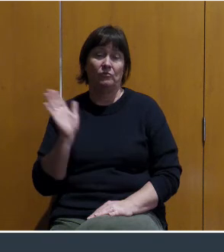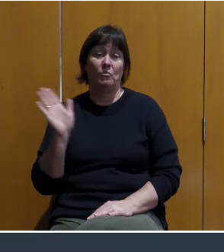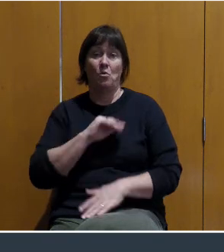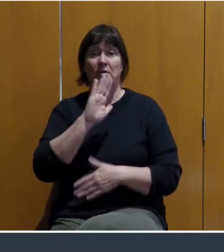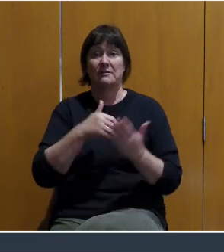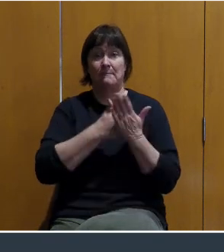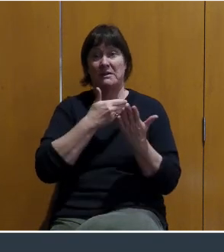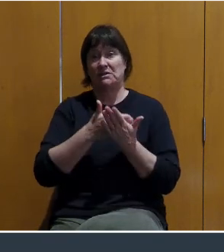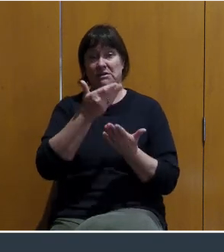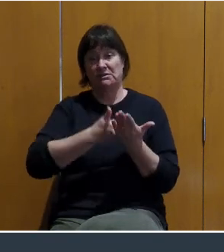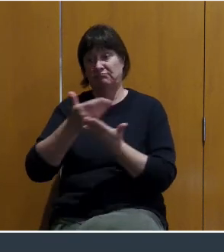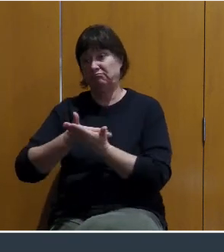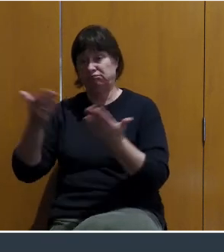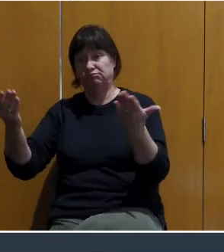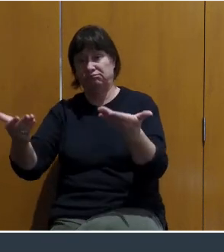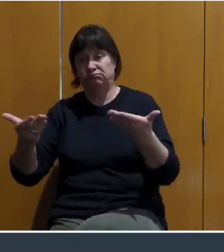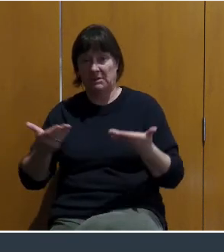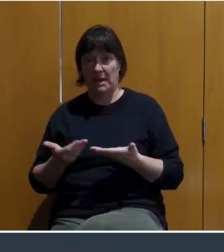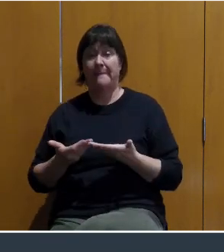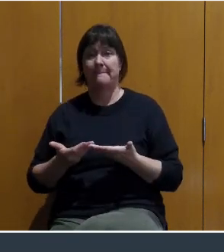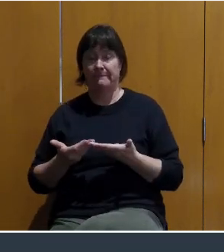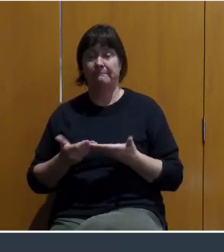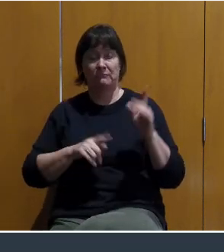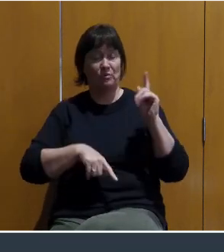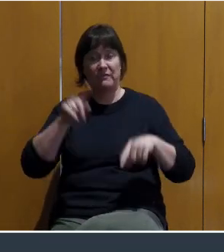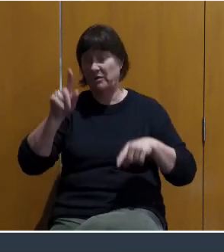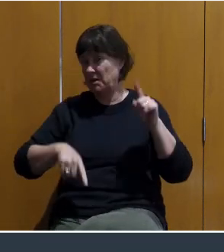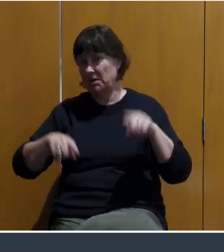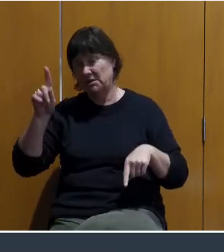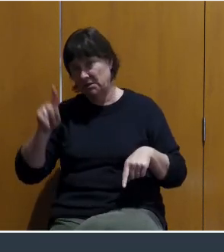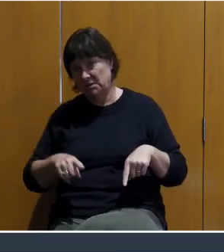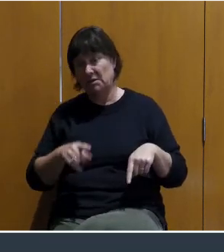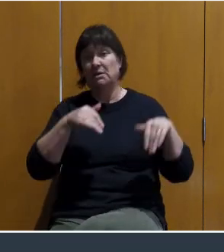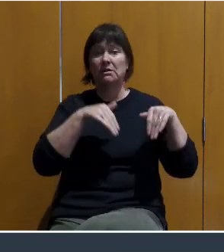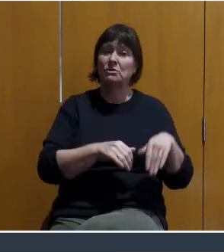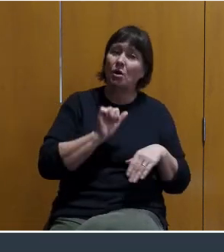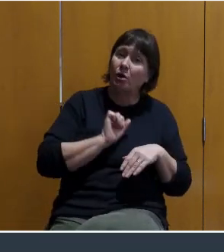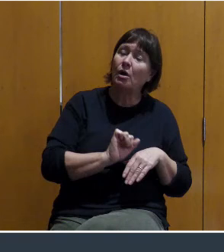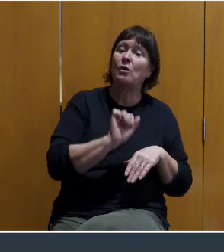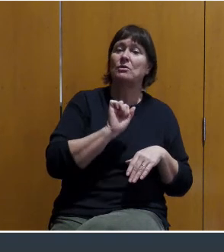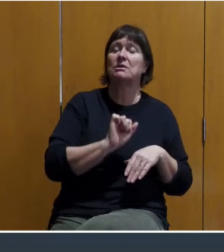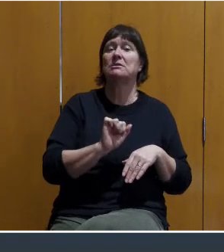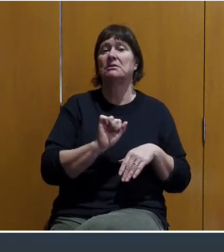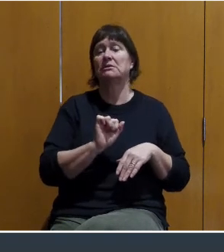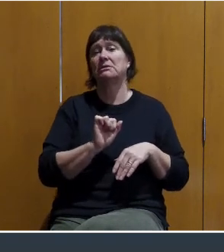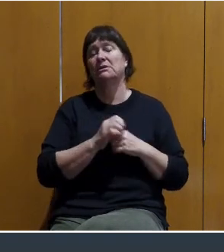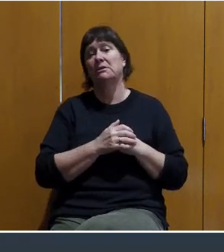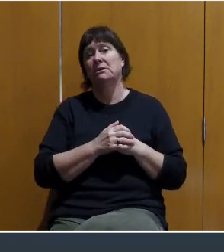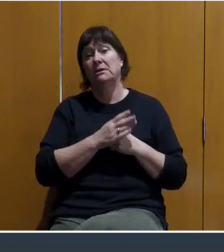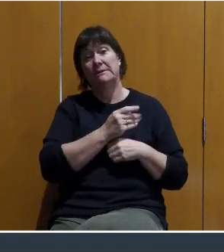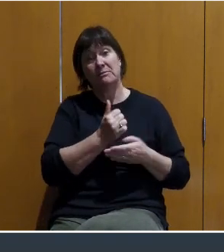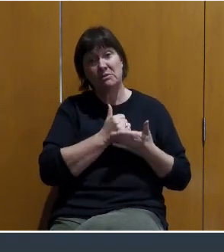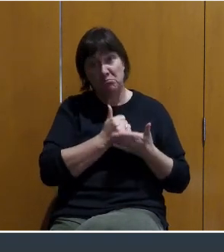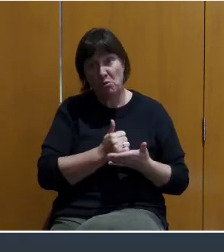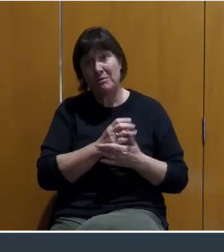you can see the people's non-dog owners supporting some of the changes of the bylaw, but also